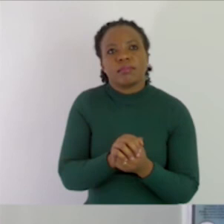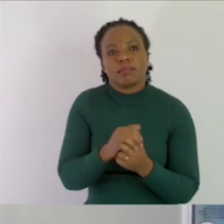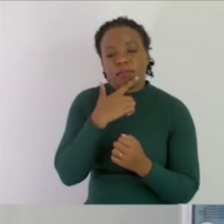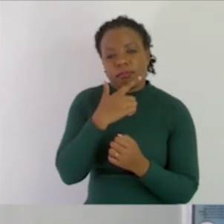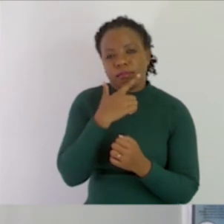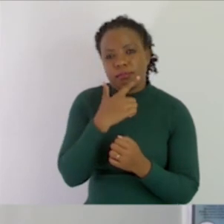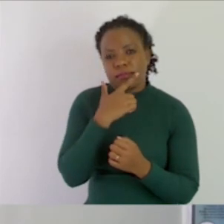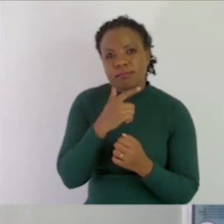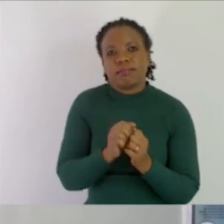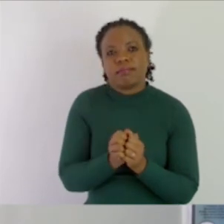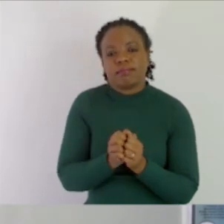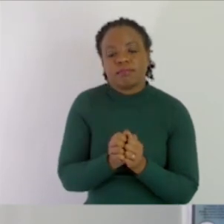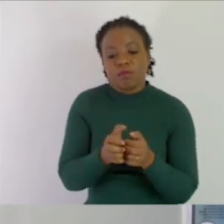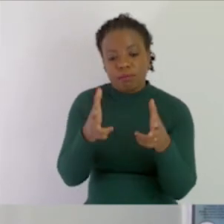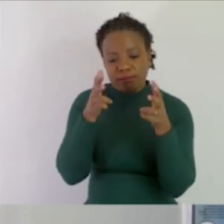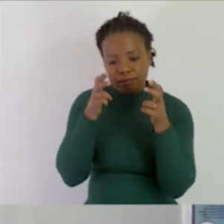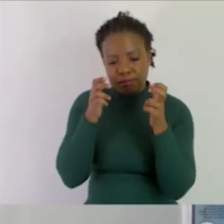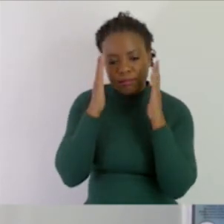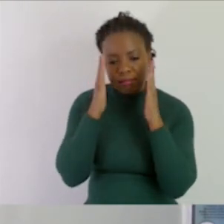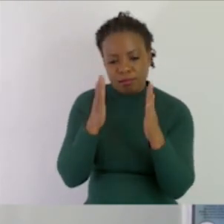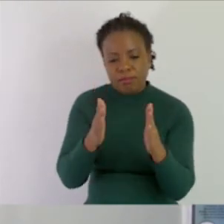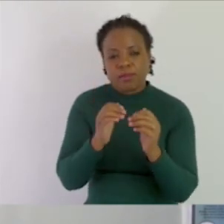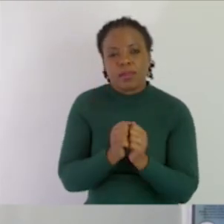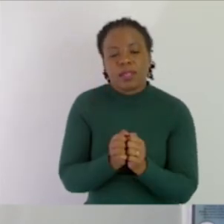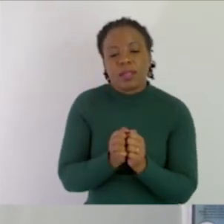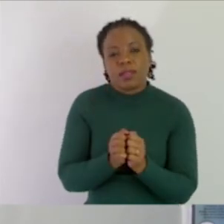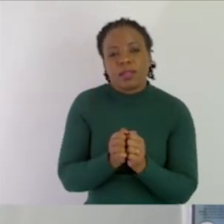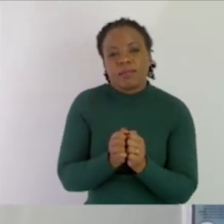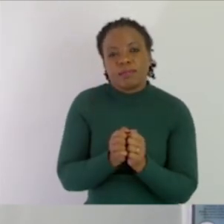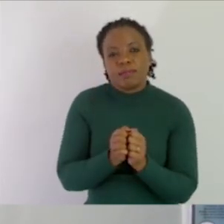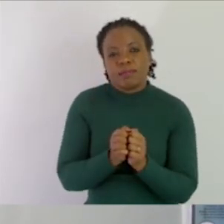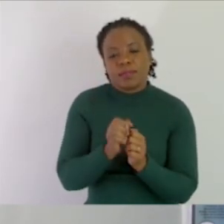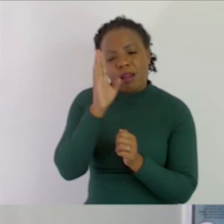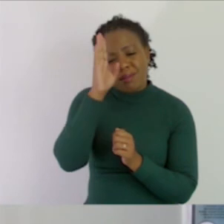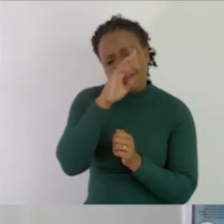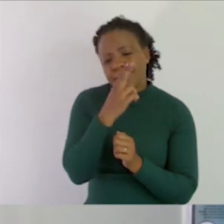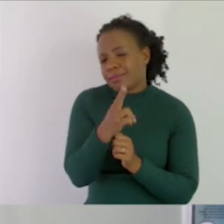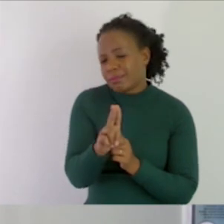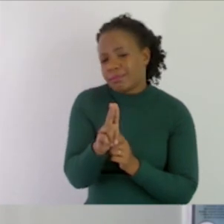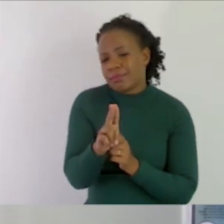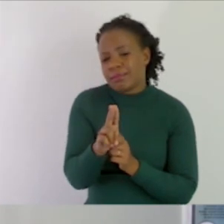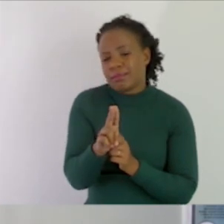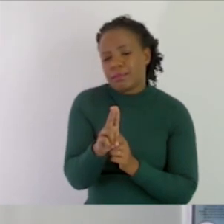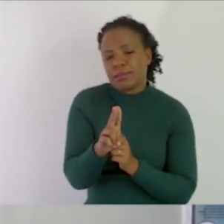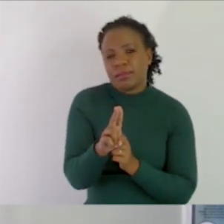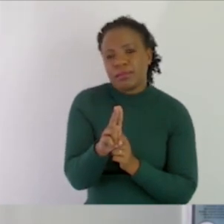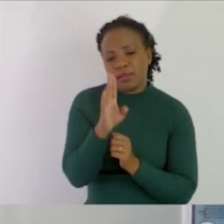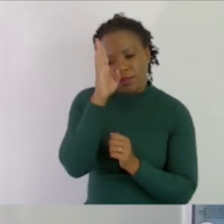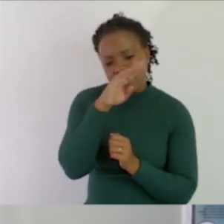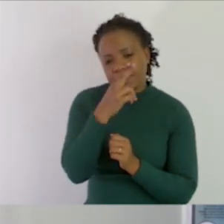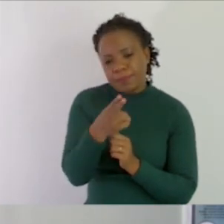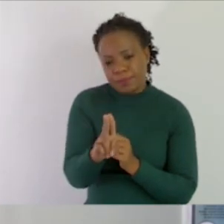very much for listening. Let's not forget before I go